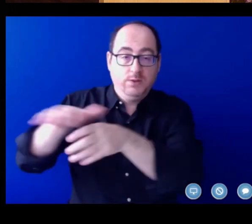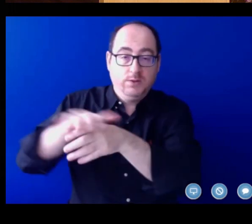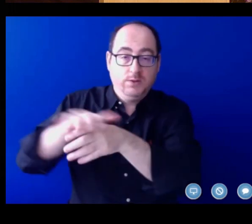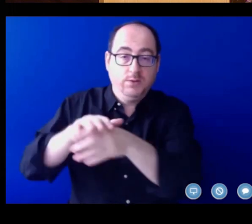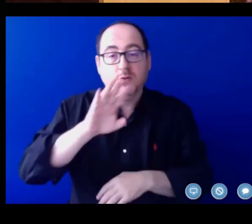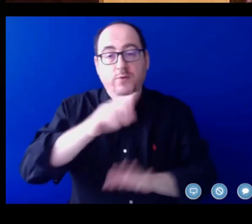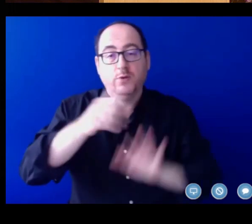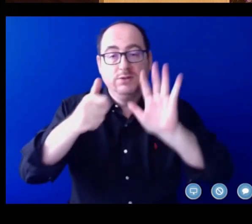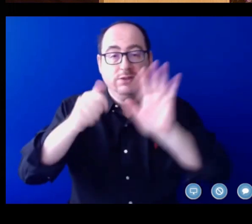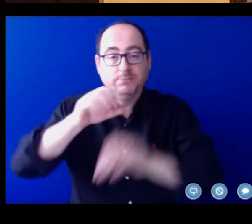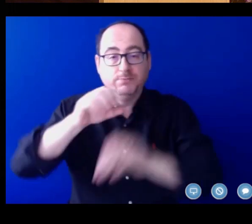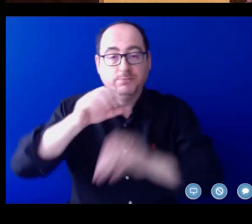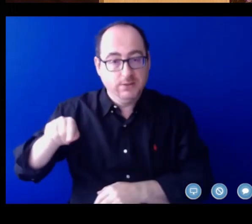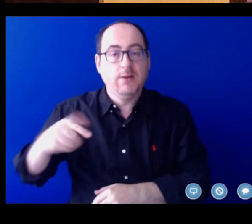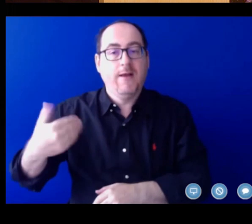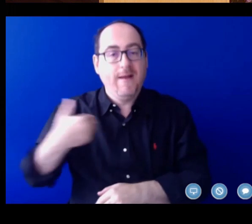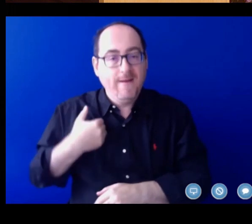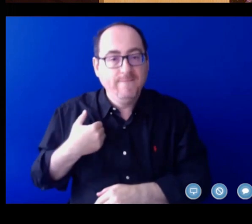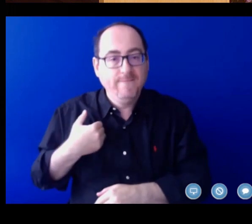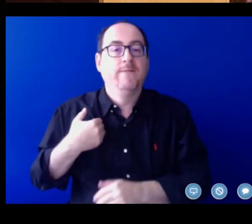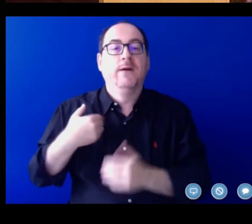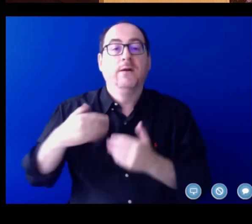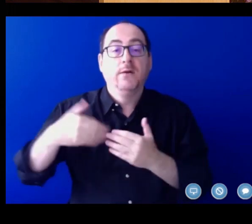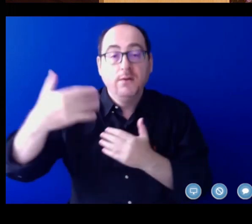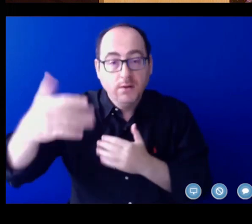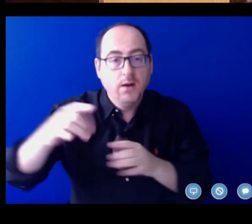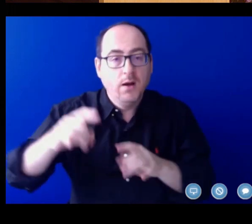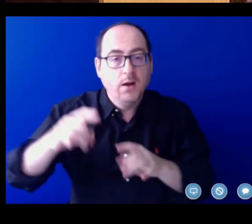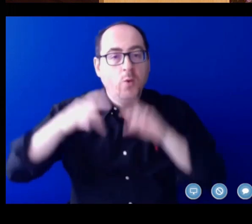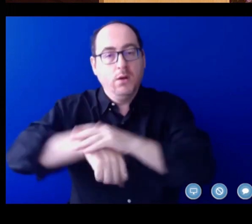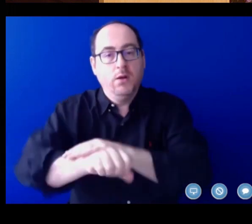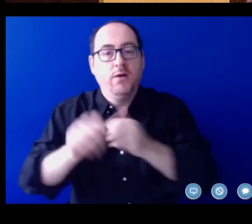had no overseas-born friends, and this reduced to 6% by the end.